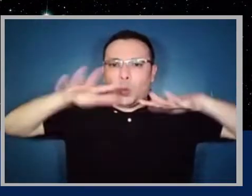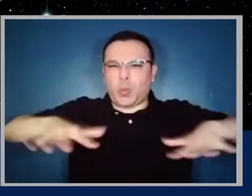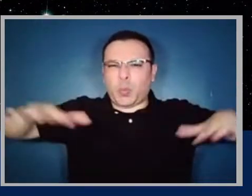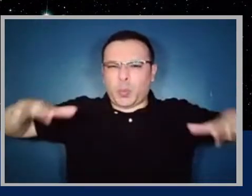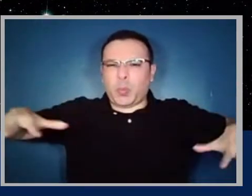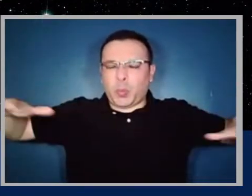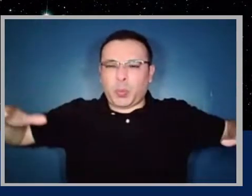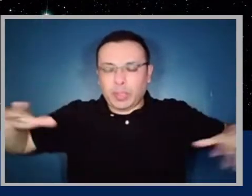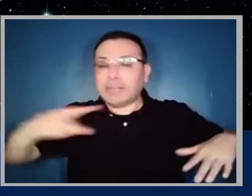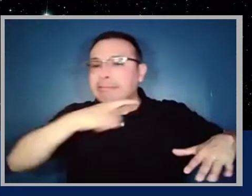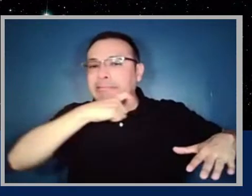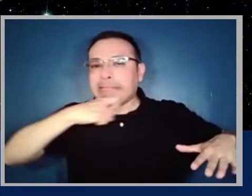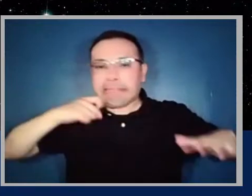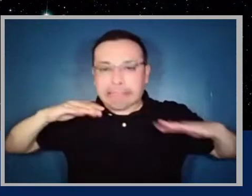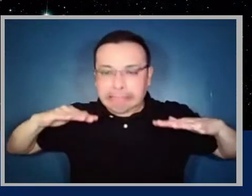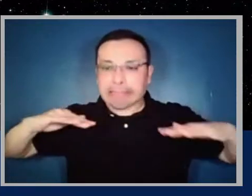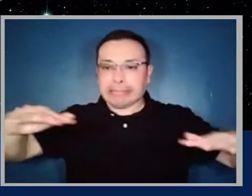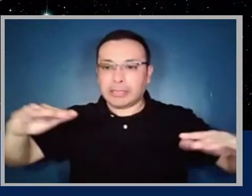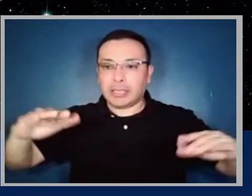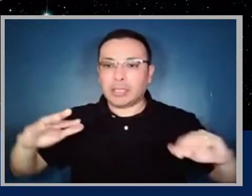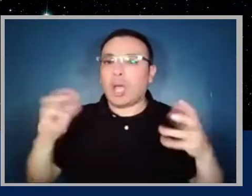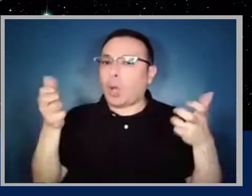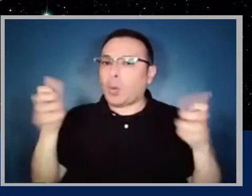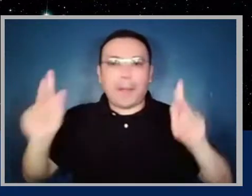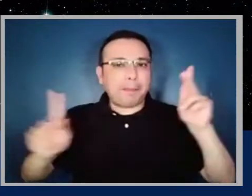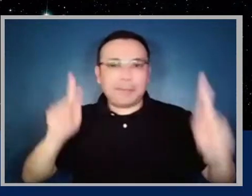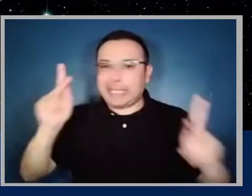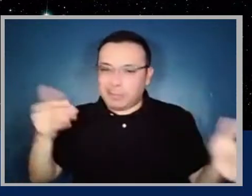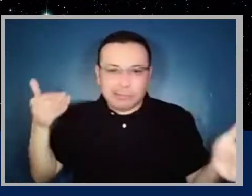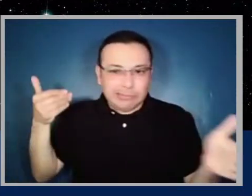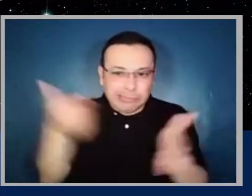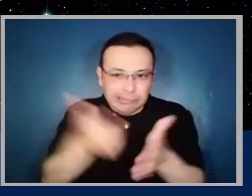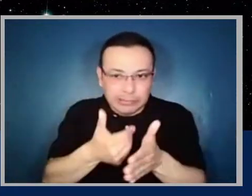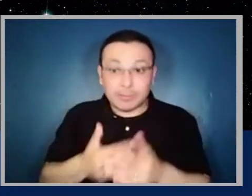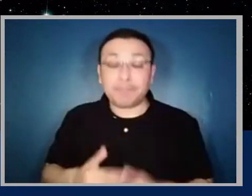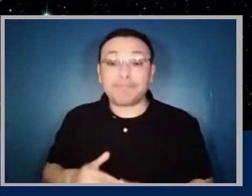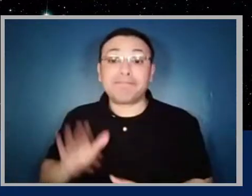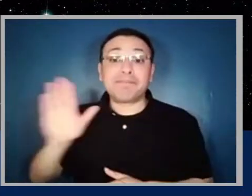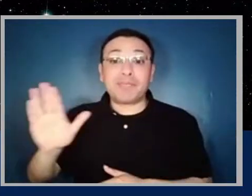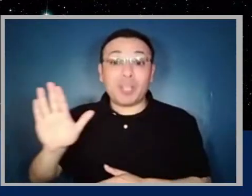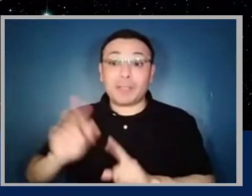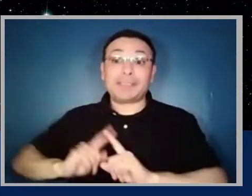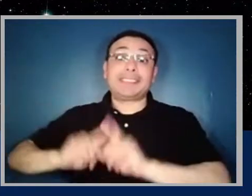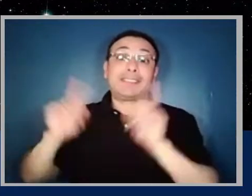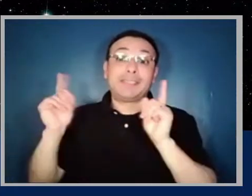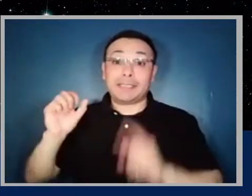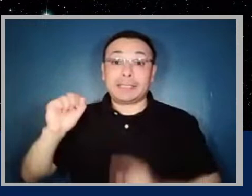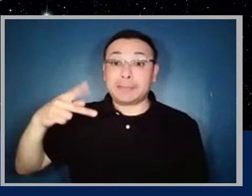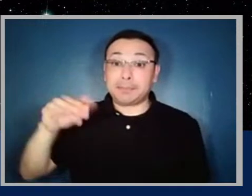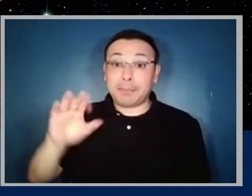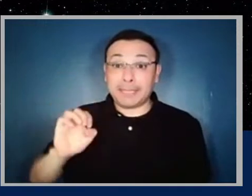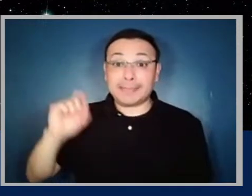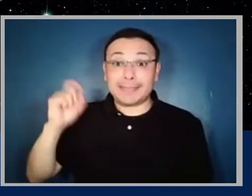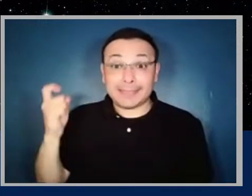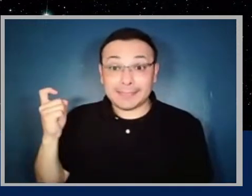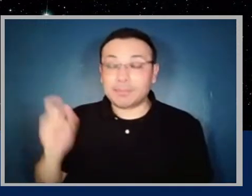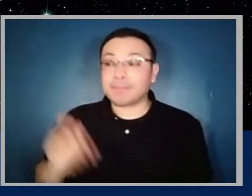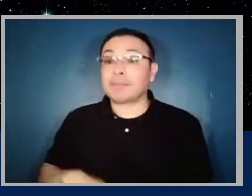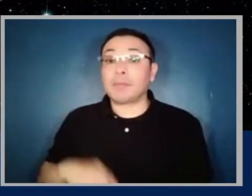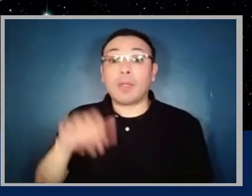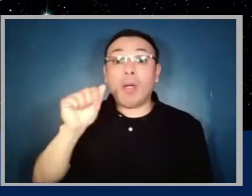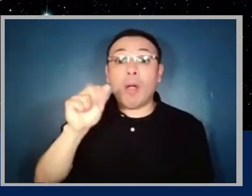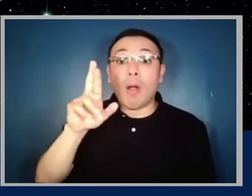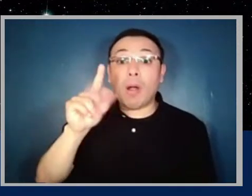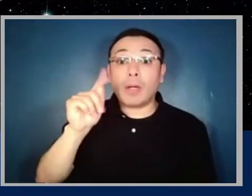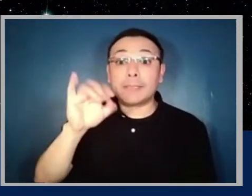where people would be. And they do it very differently from how SpaceX or even Artemis would, because it's landing